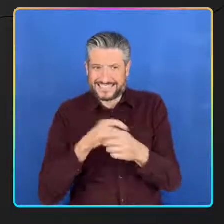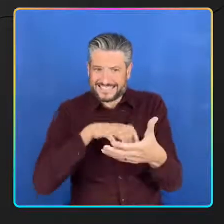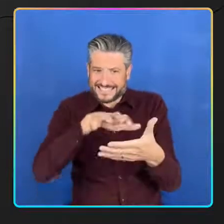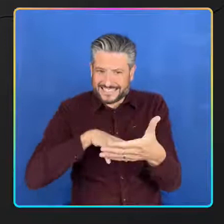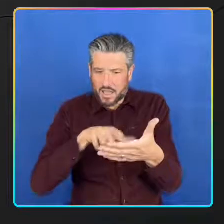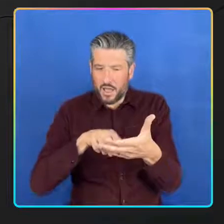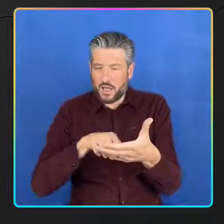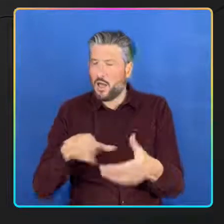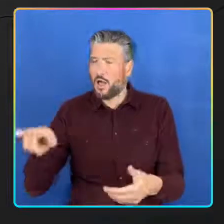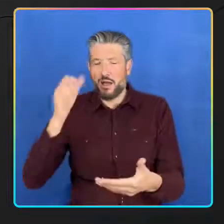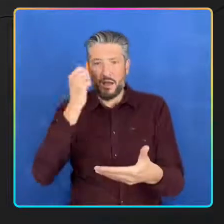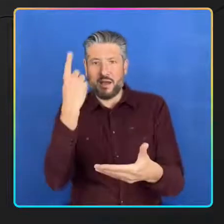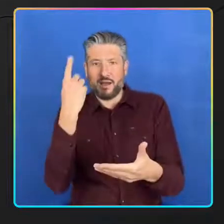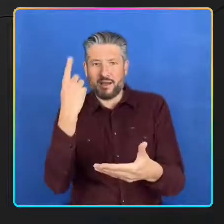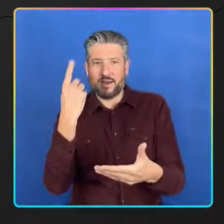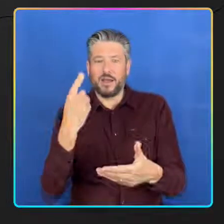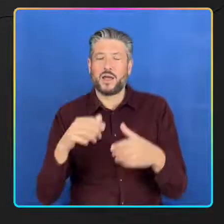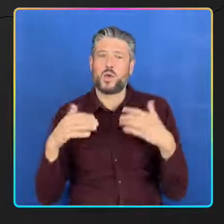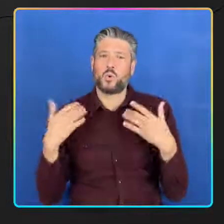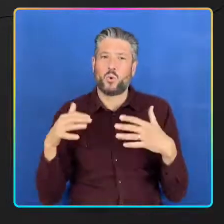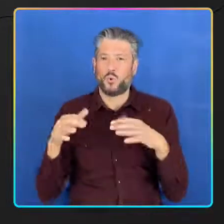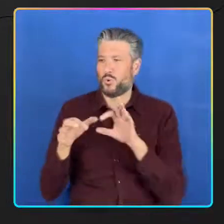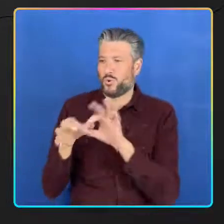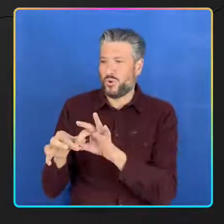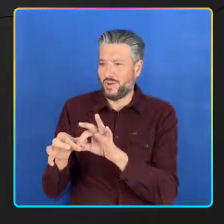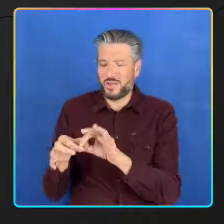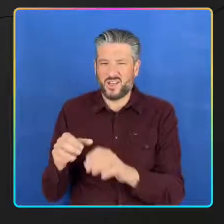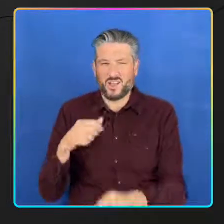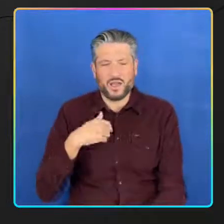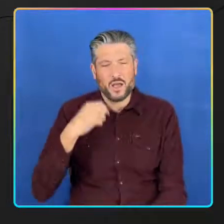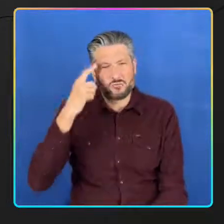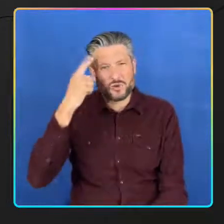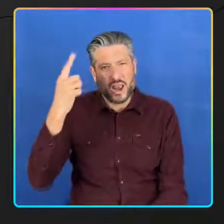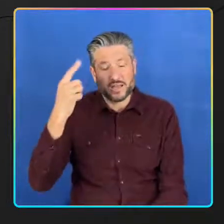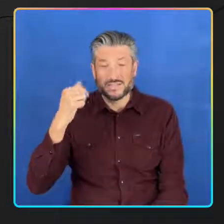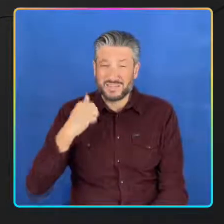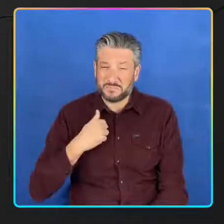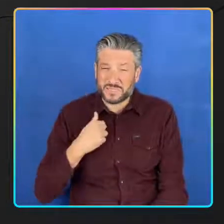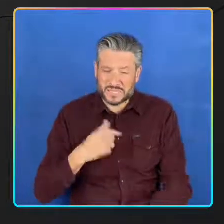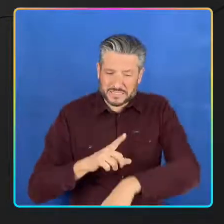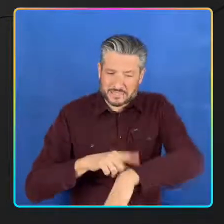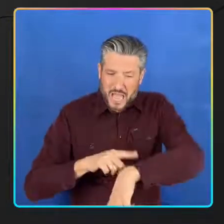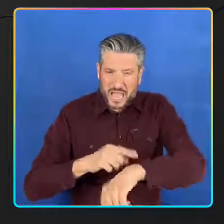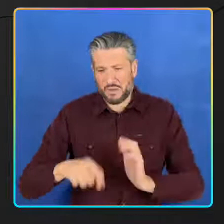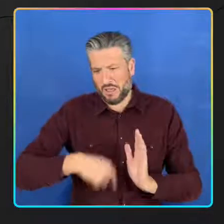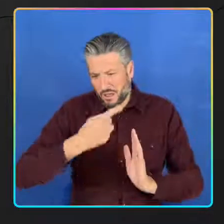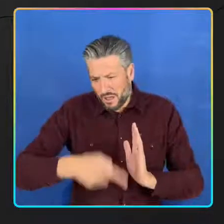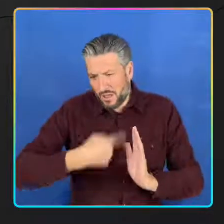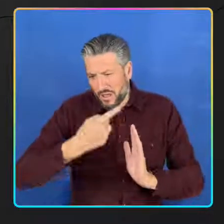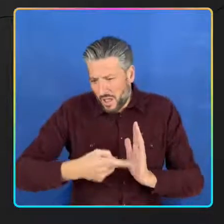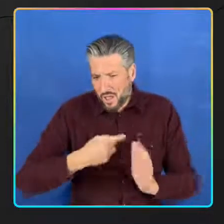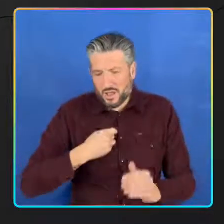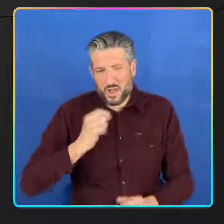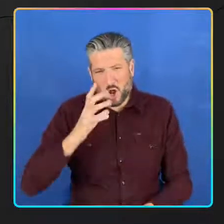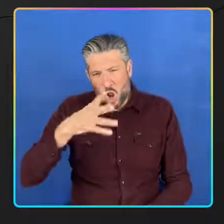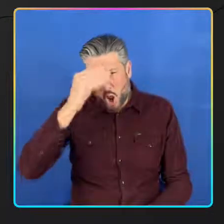I'm spending so much time and so much effort learning this super interesting but super hard